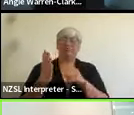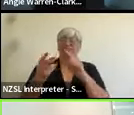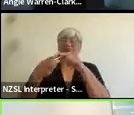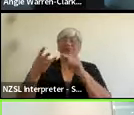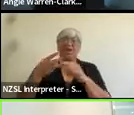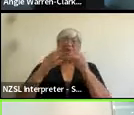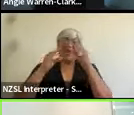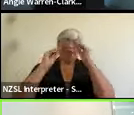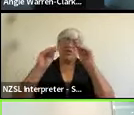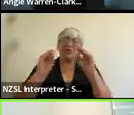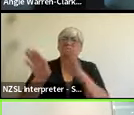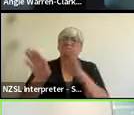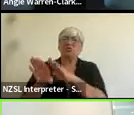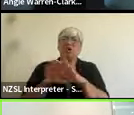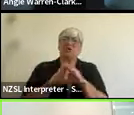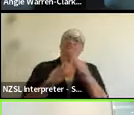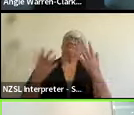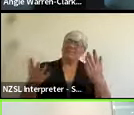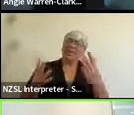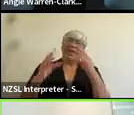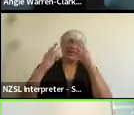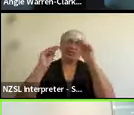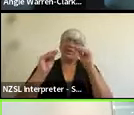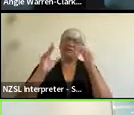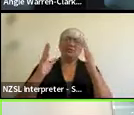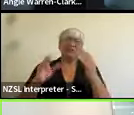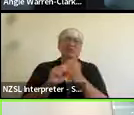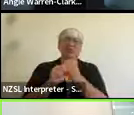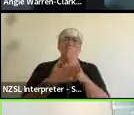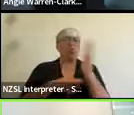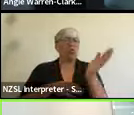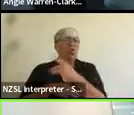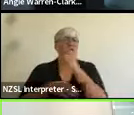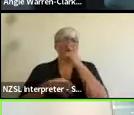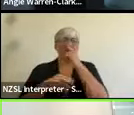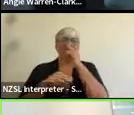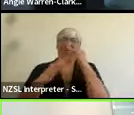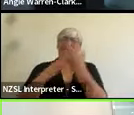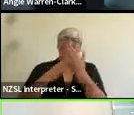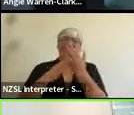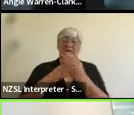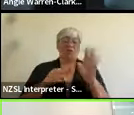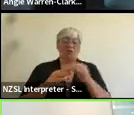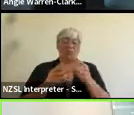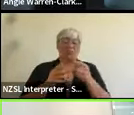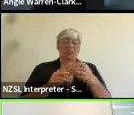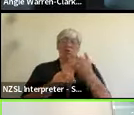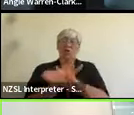that education is accessible for everybody from kindergarten right through to tertiary education.